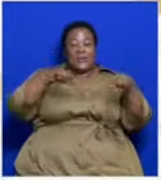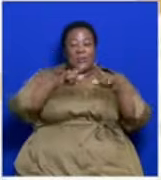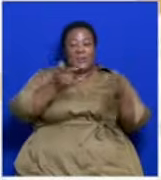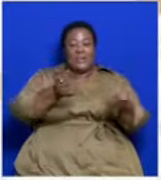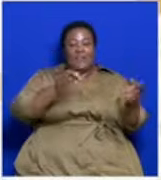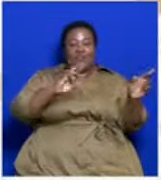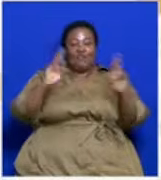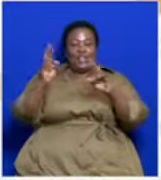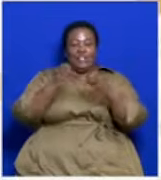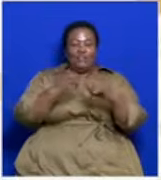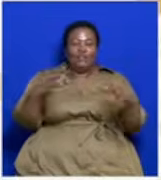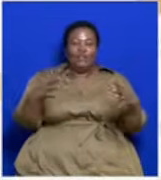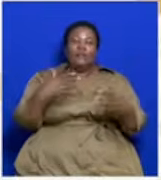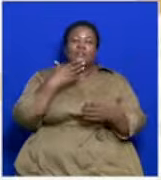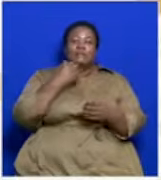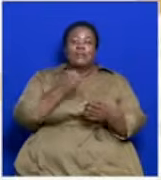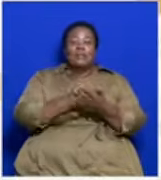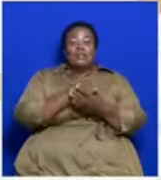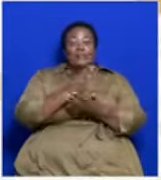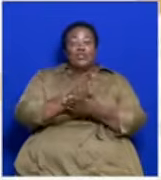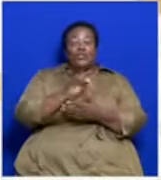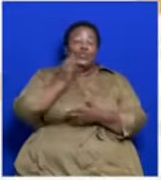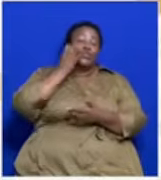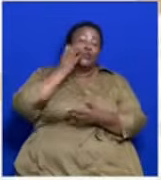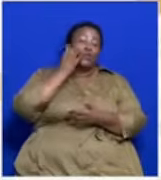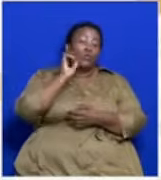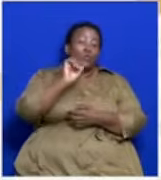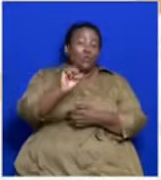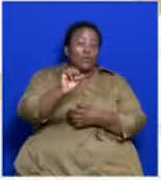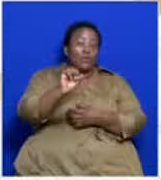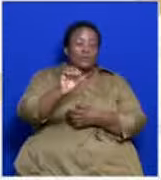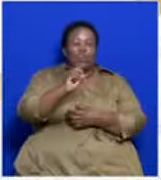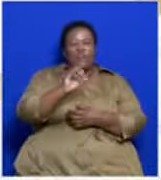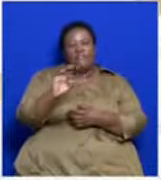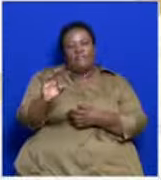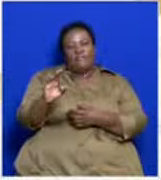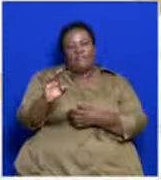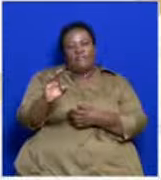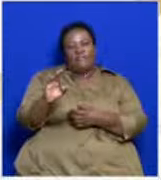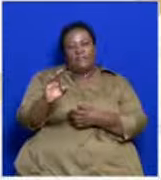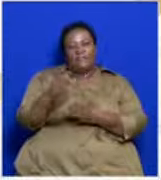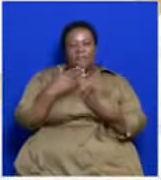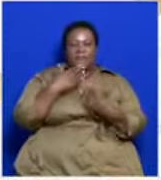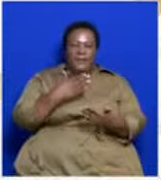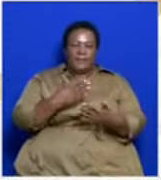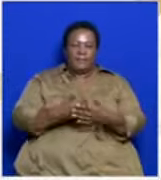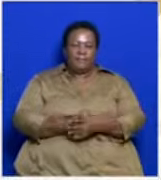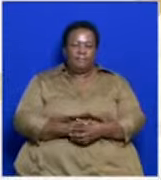that your cell phone is off. Thank you.